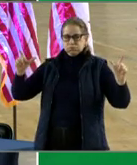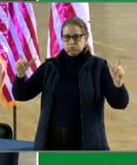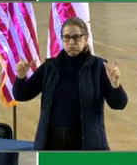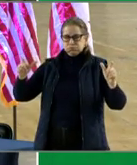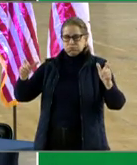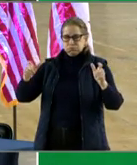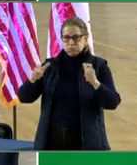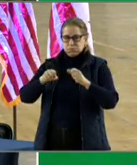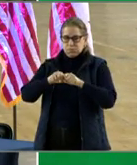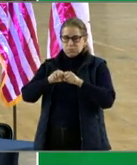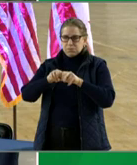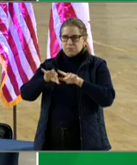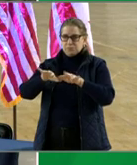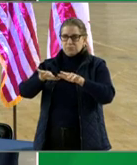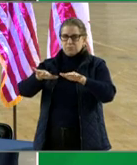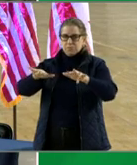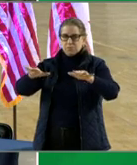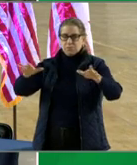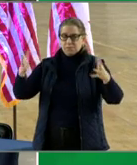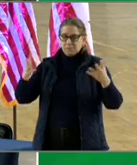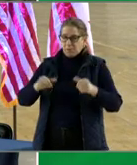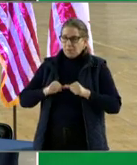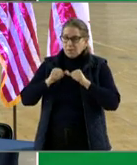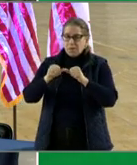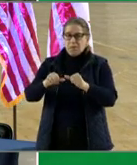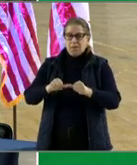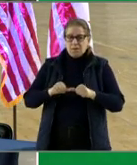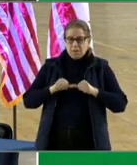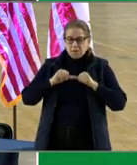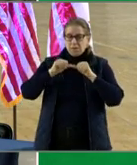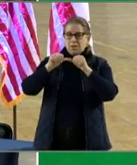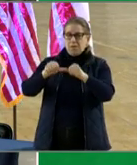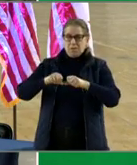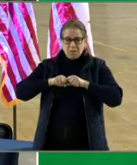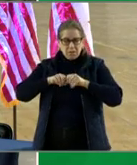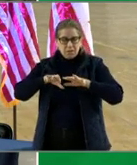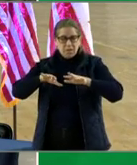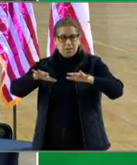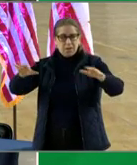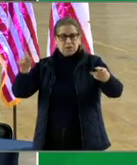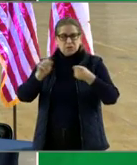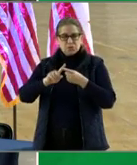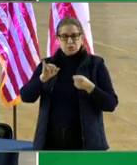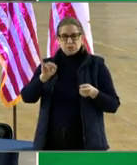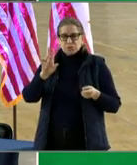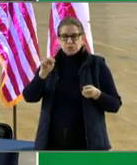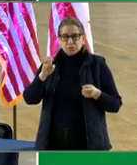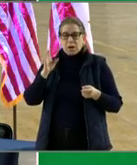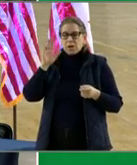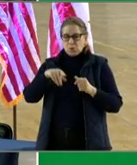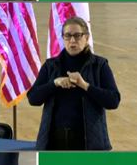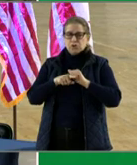June? And are we giving training to the medical corps volunteers so they might assist inside